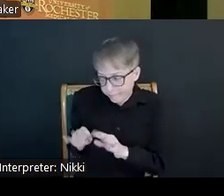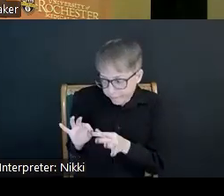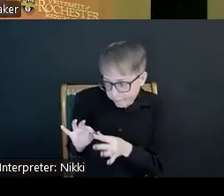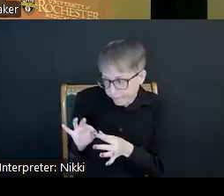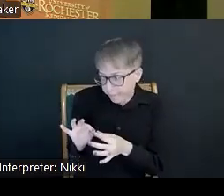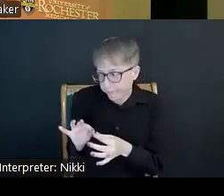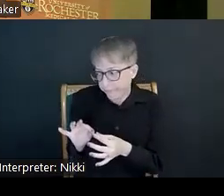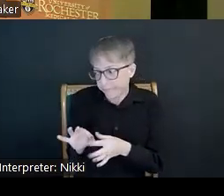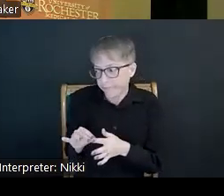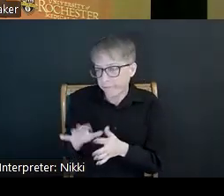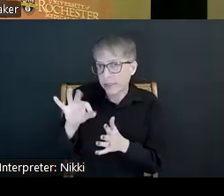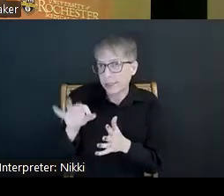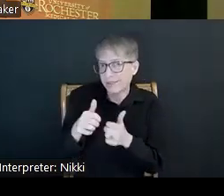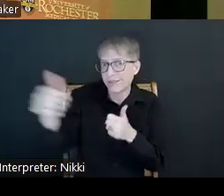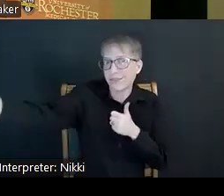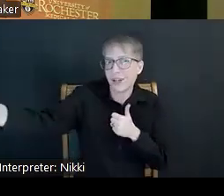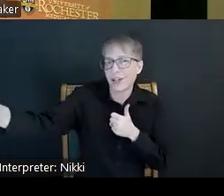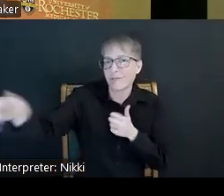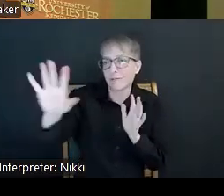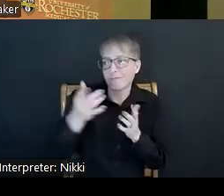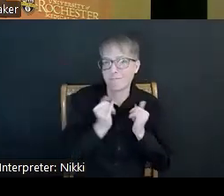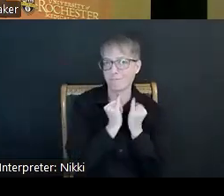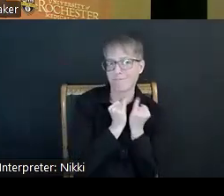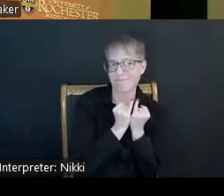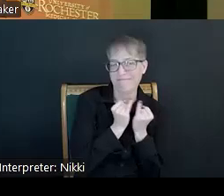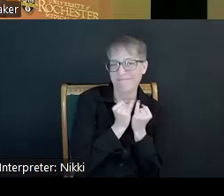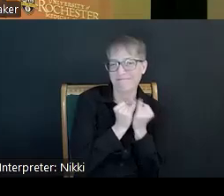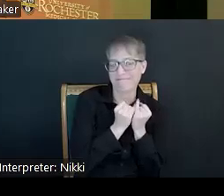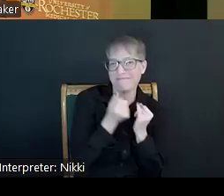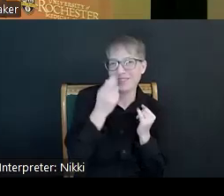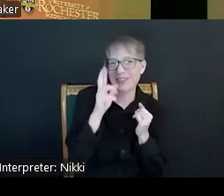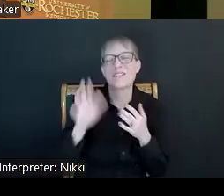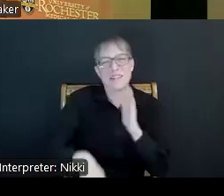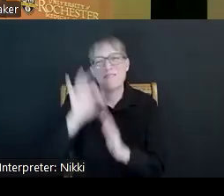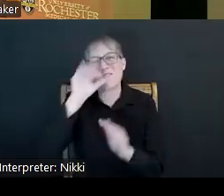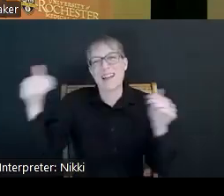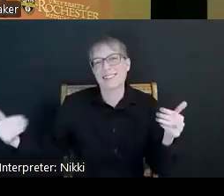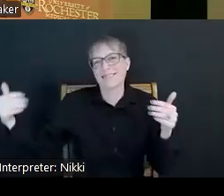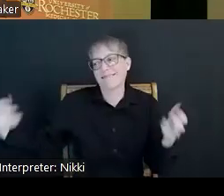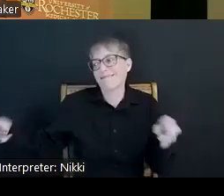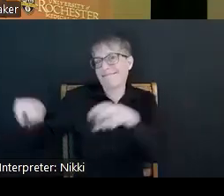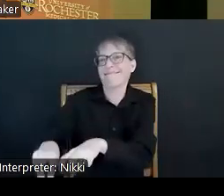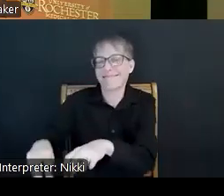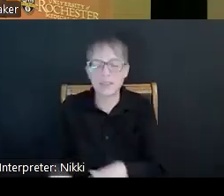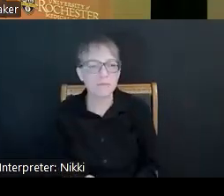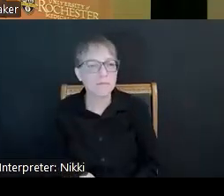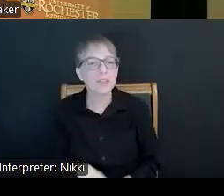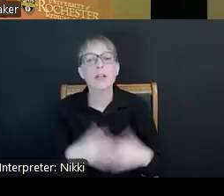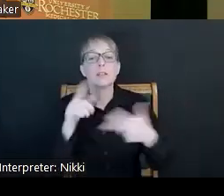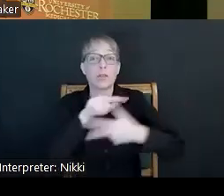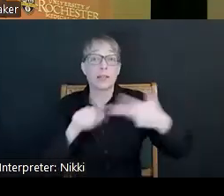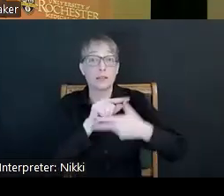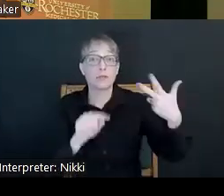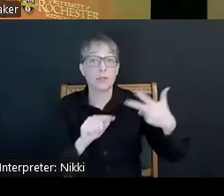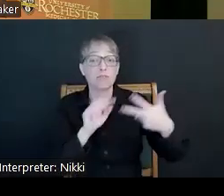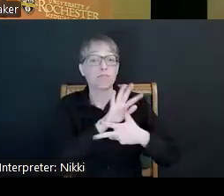to yourself, but we're going to find a neighbor. Yeah, or find a neighbor, join someone if you want to get comfy with them. But what do you wonder? What do you notice? And what can you